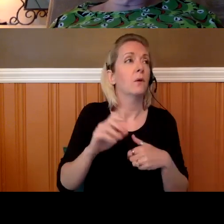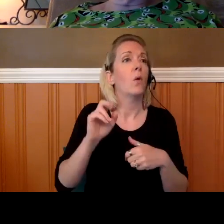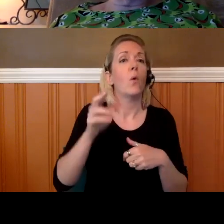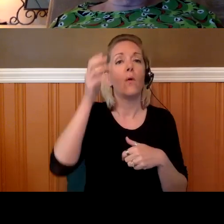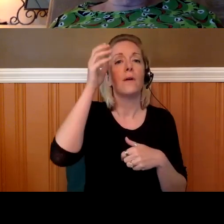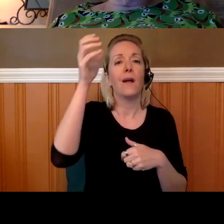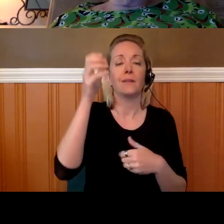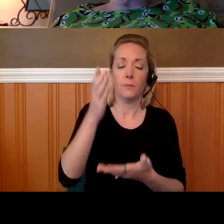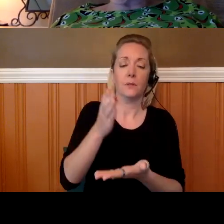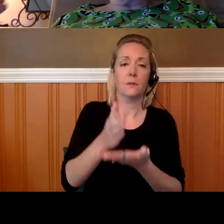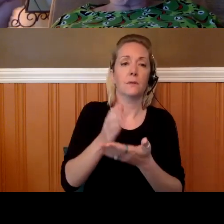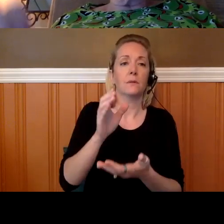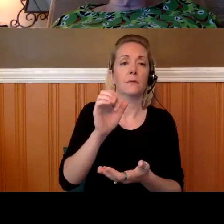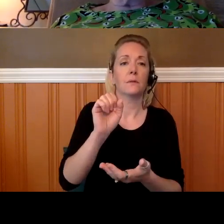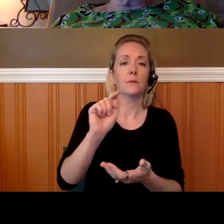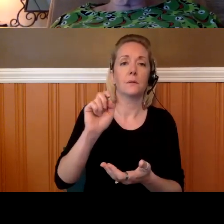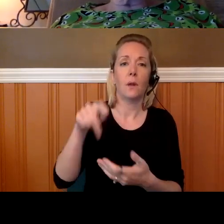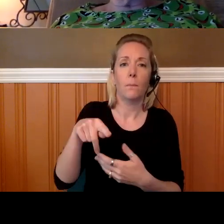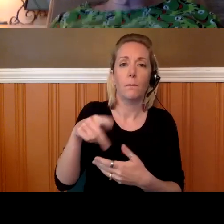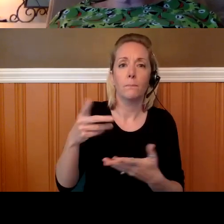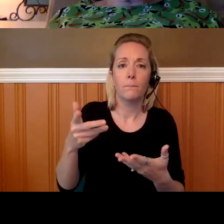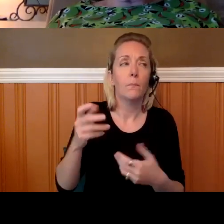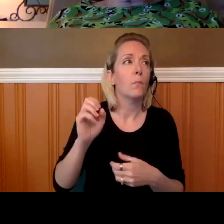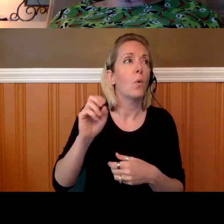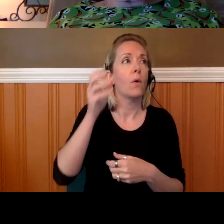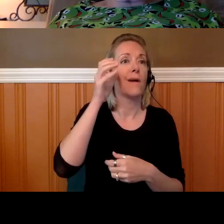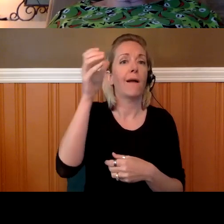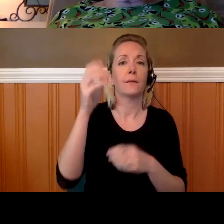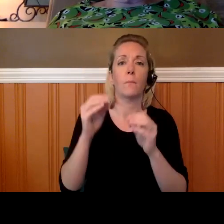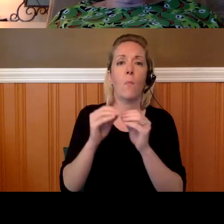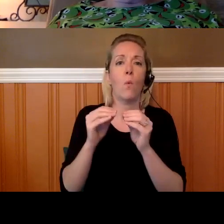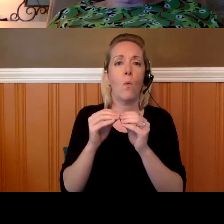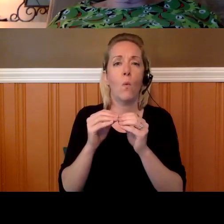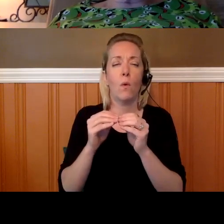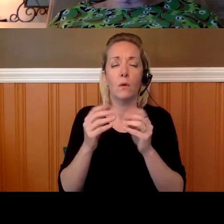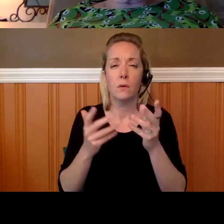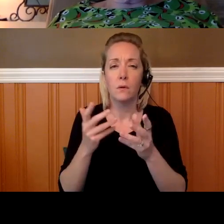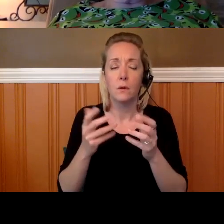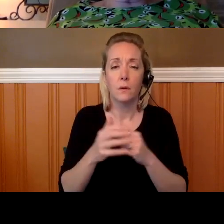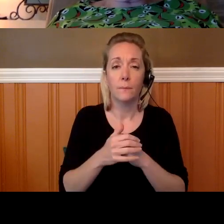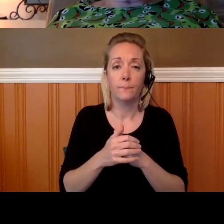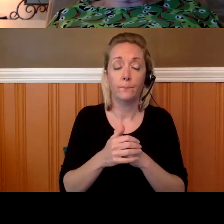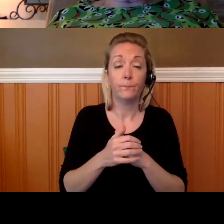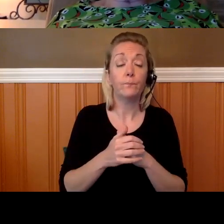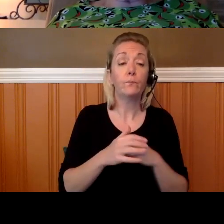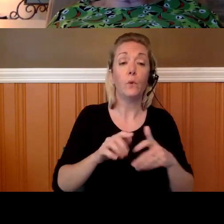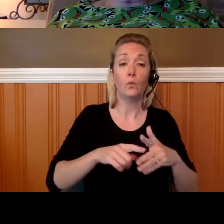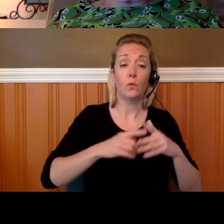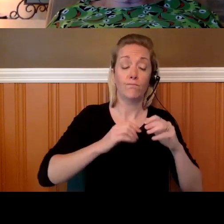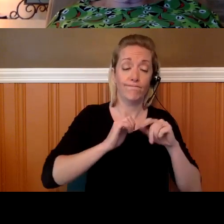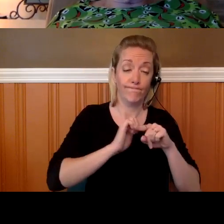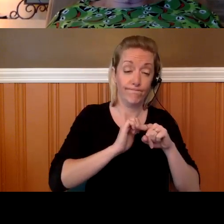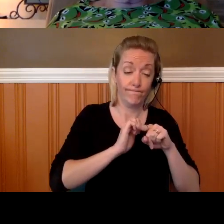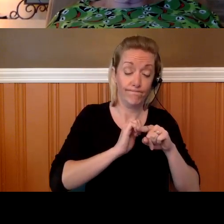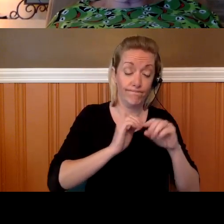something. But once the child begins to understand that the 2D photo is a representation